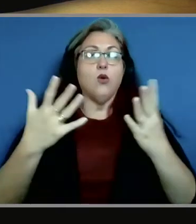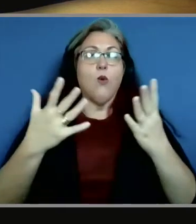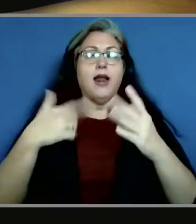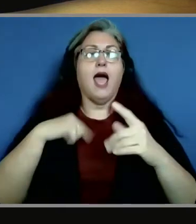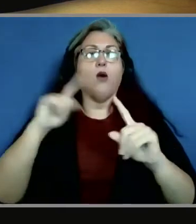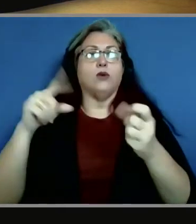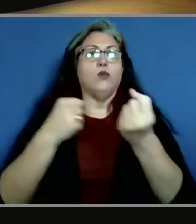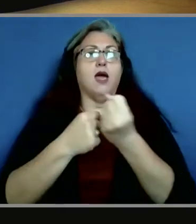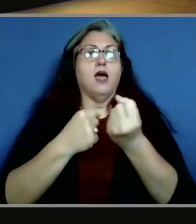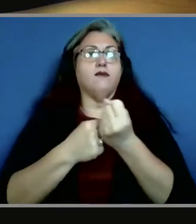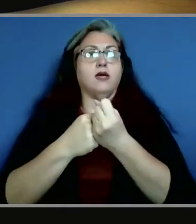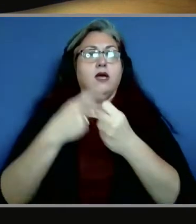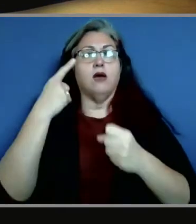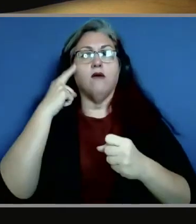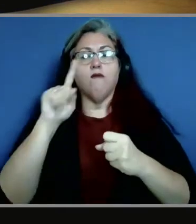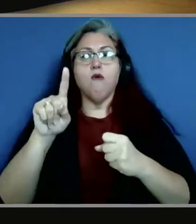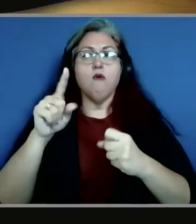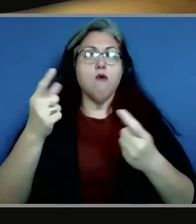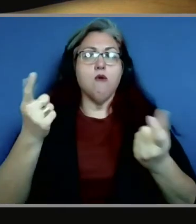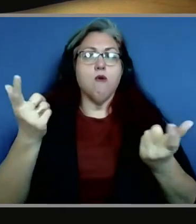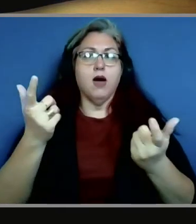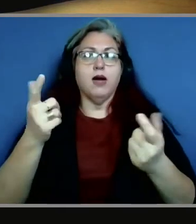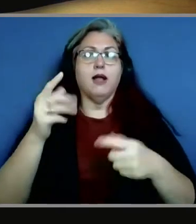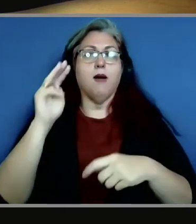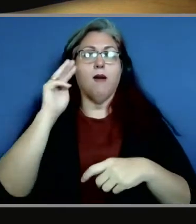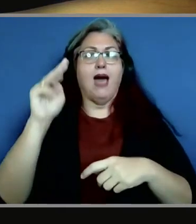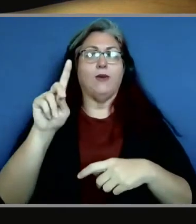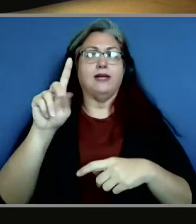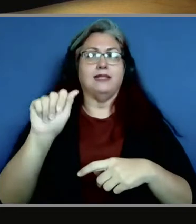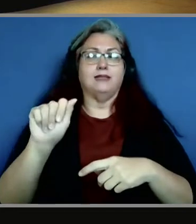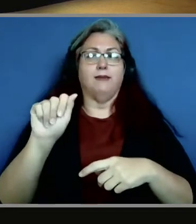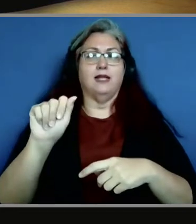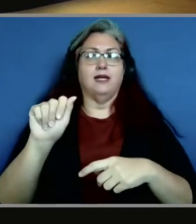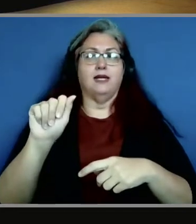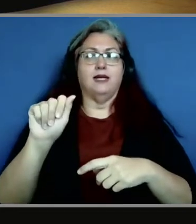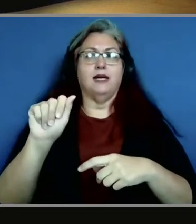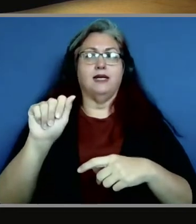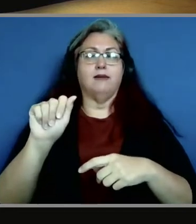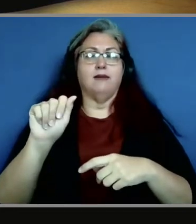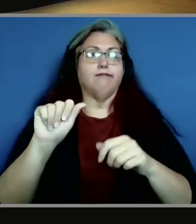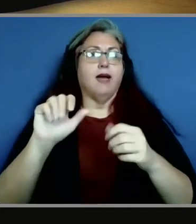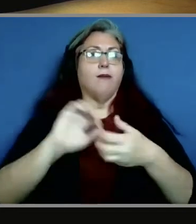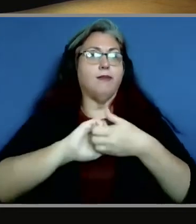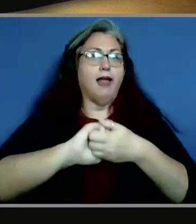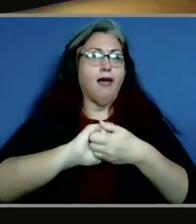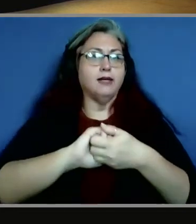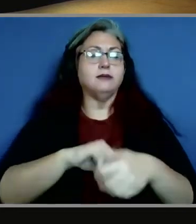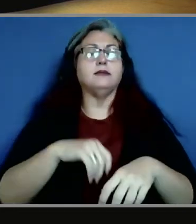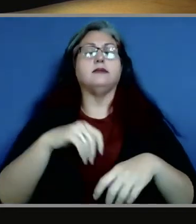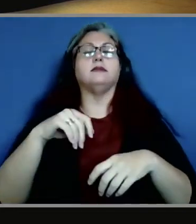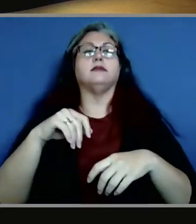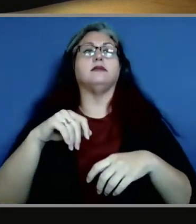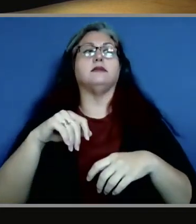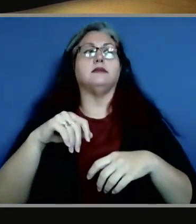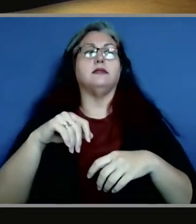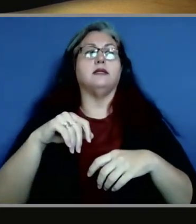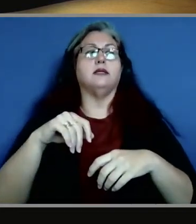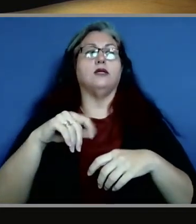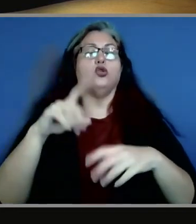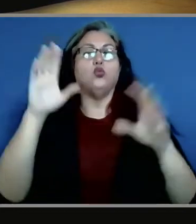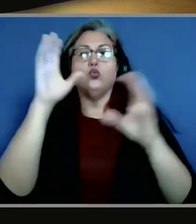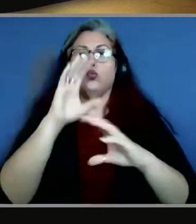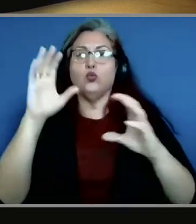advocating on behalf of the Maui Disabilities Alliance in